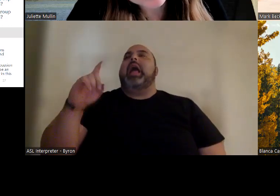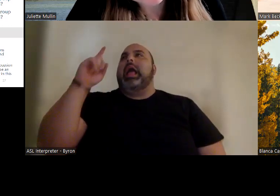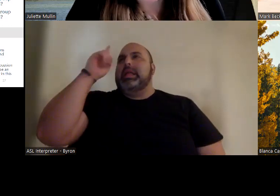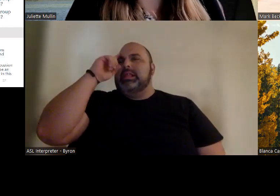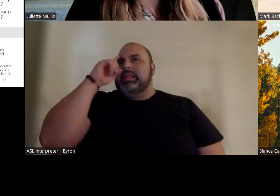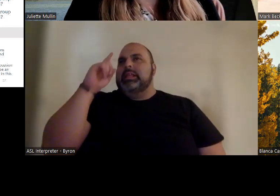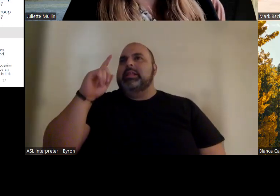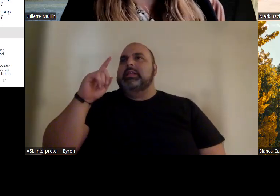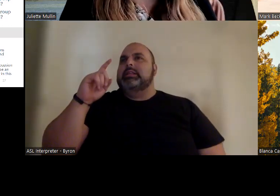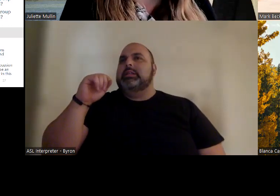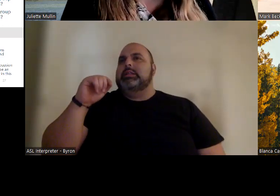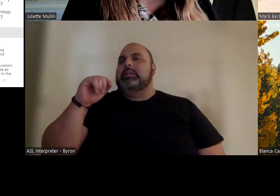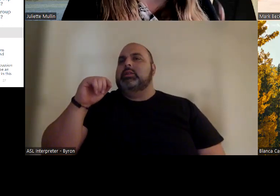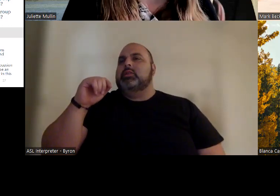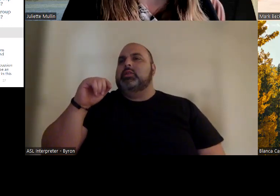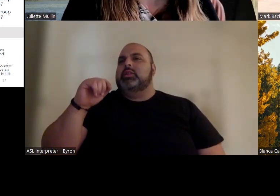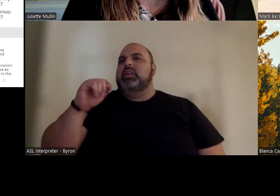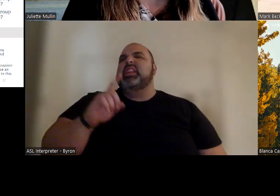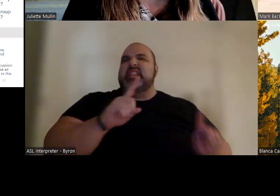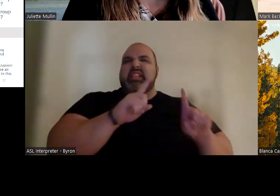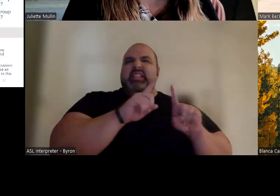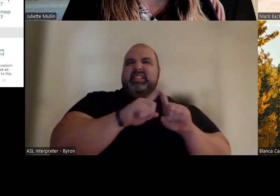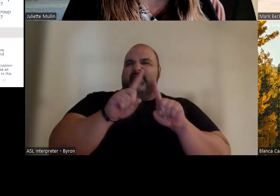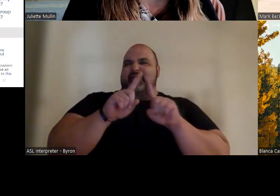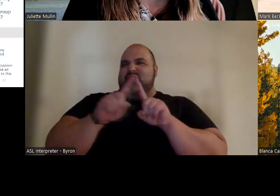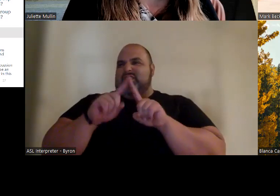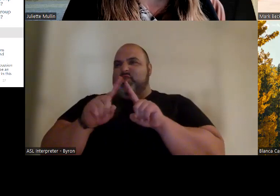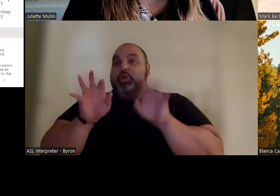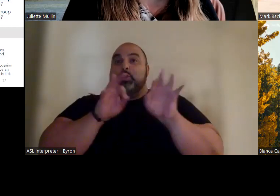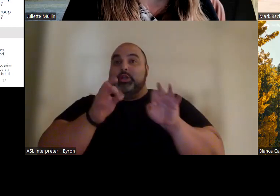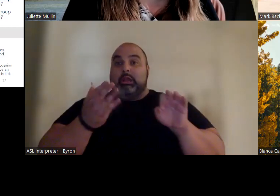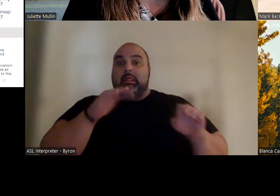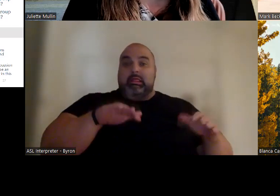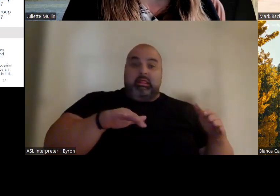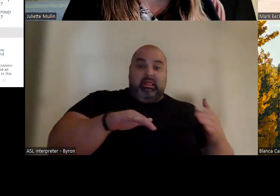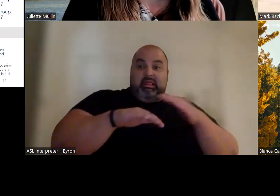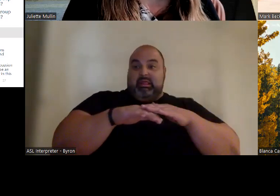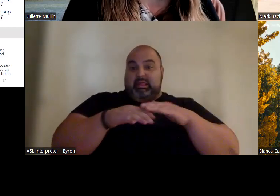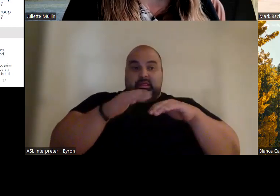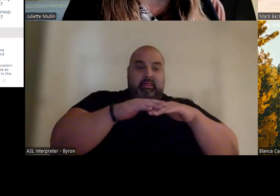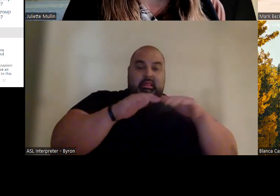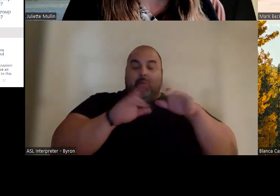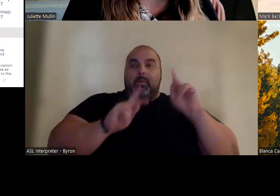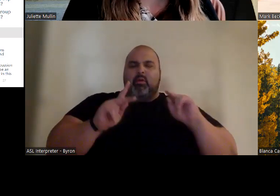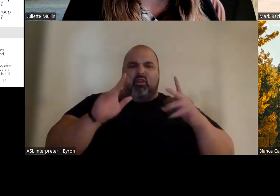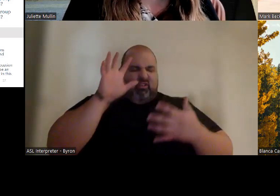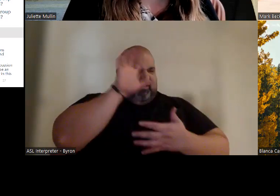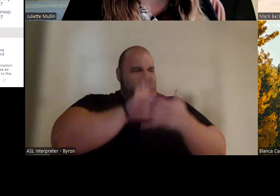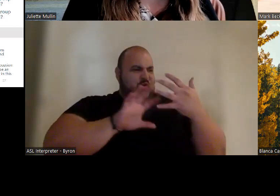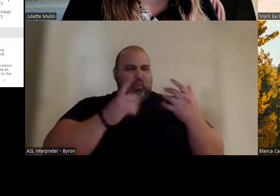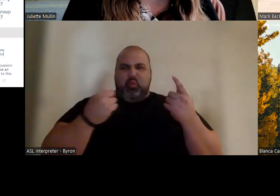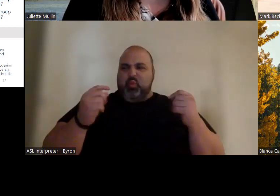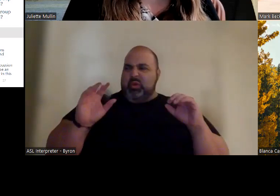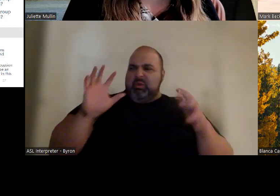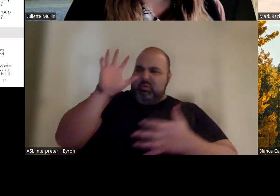was because of the different layers of direction, there was confusion and. With